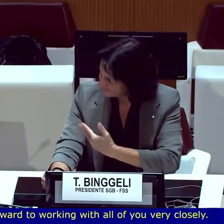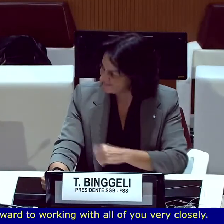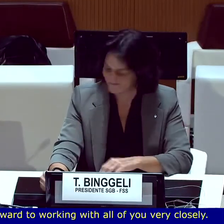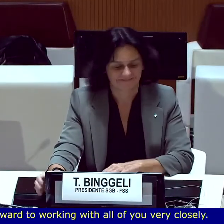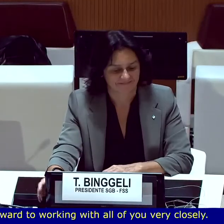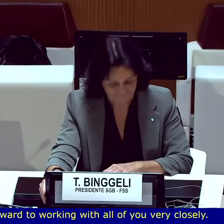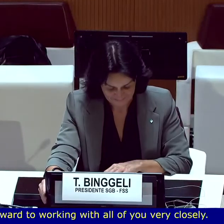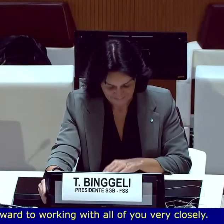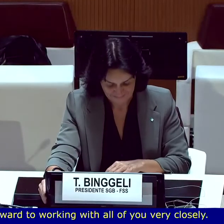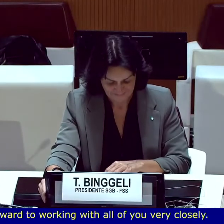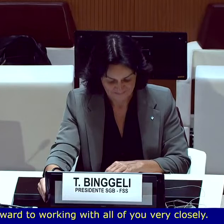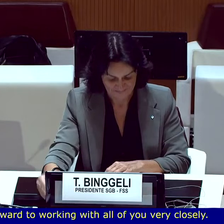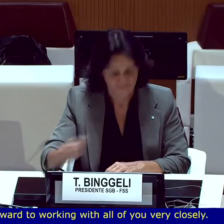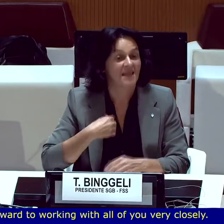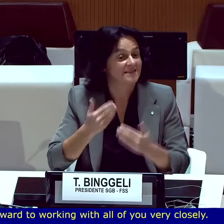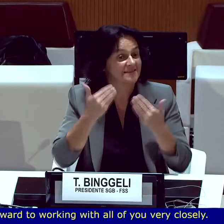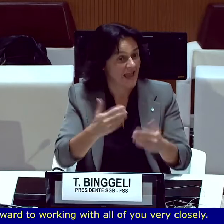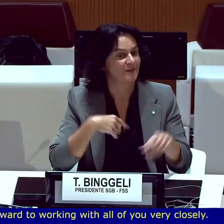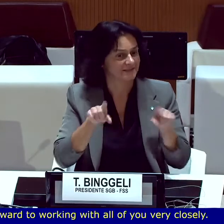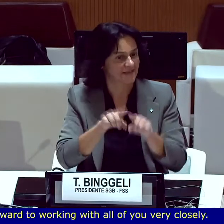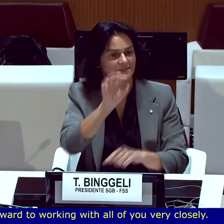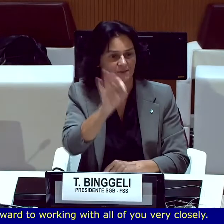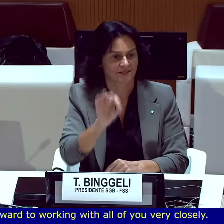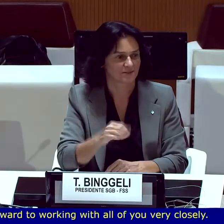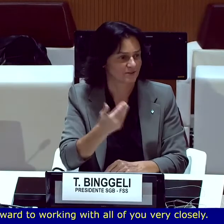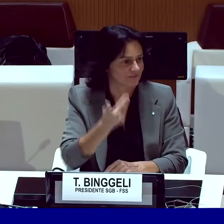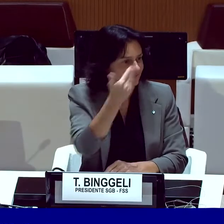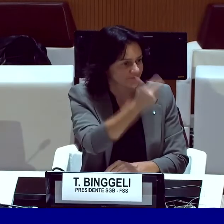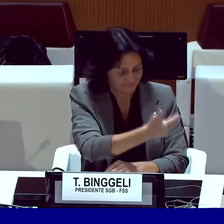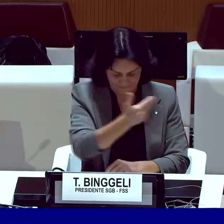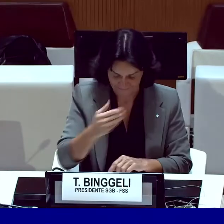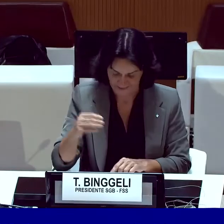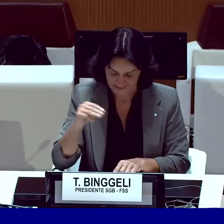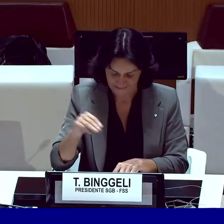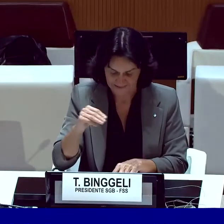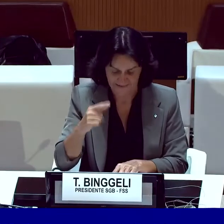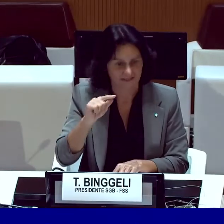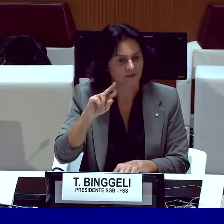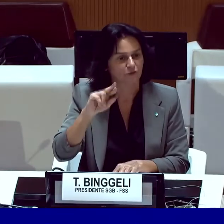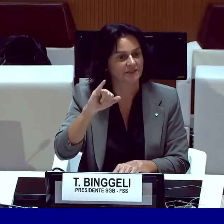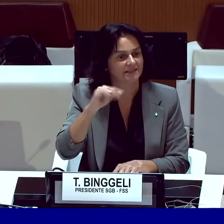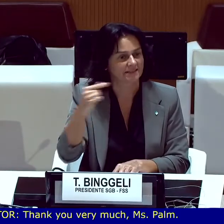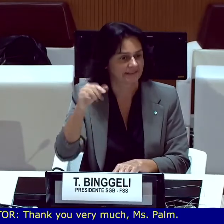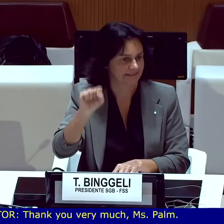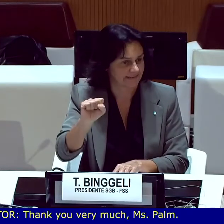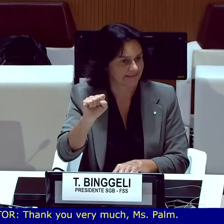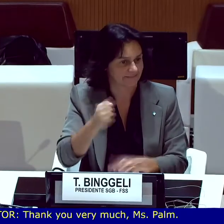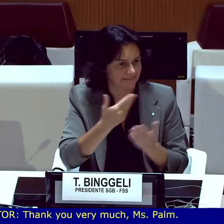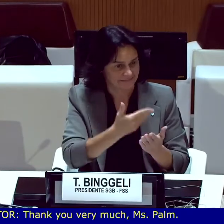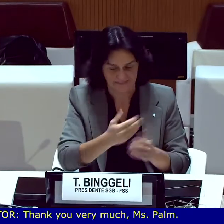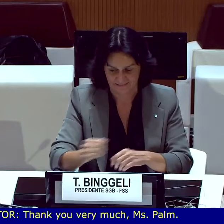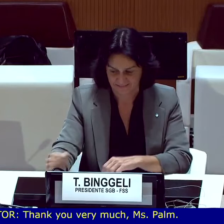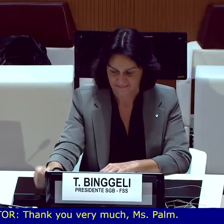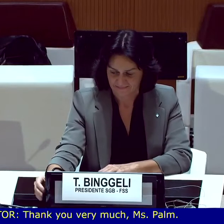Thank you very much, Ms. Palm. I would like to ask the same question of